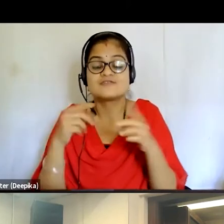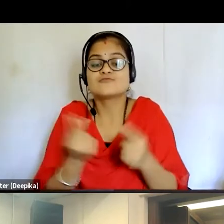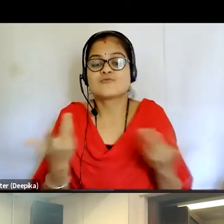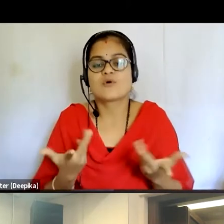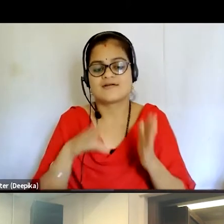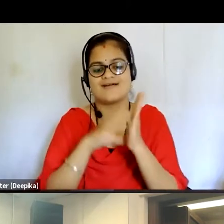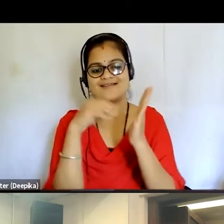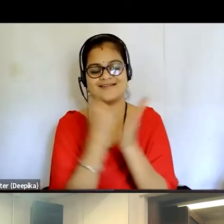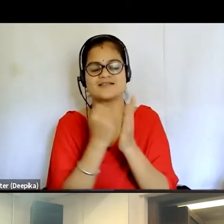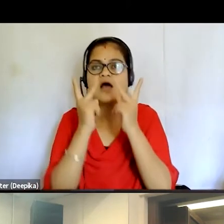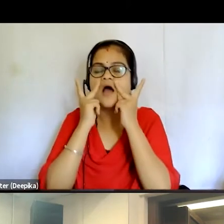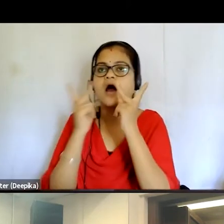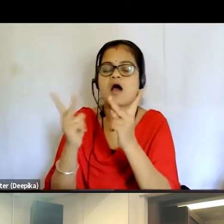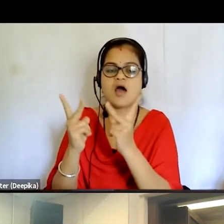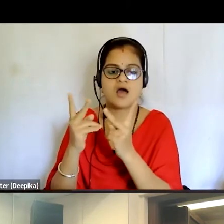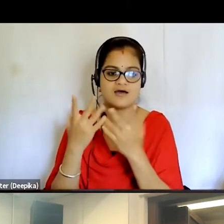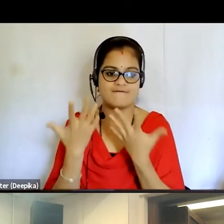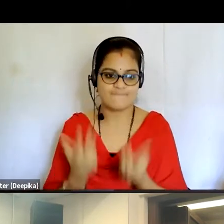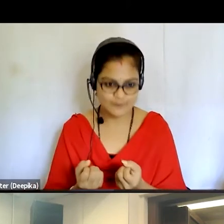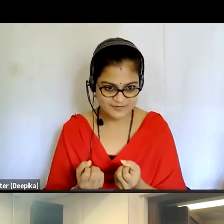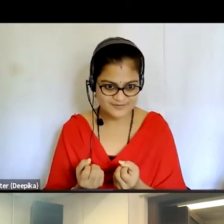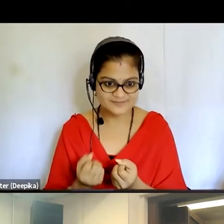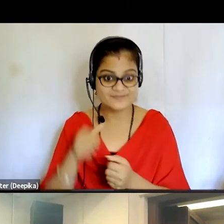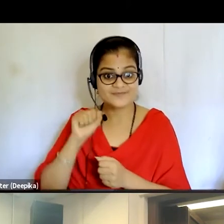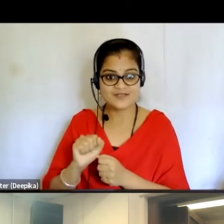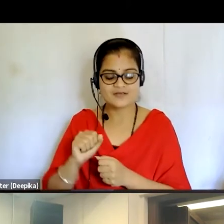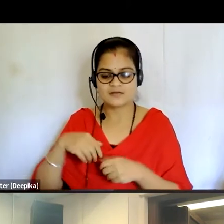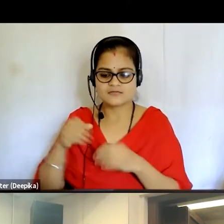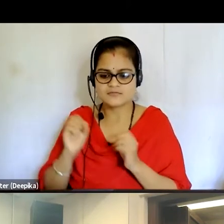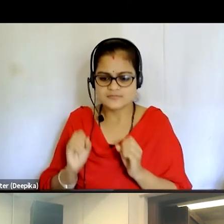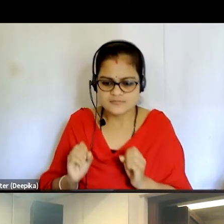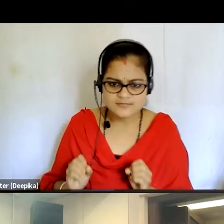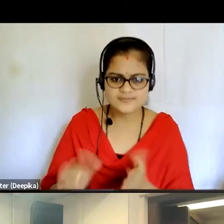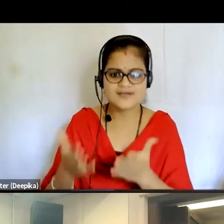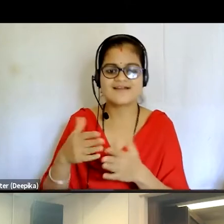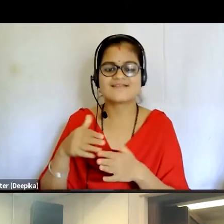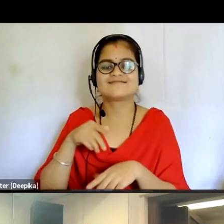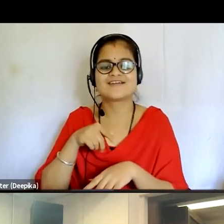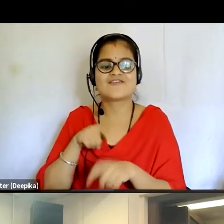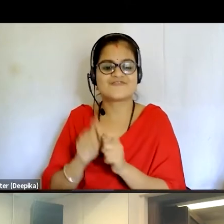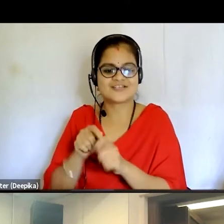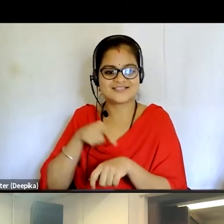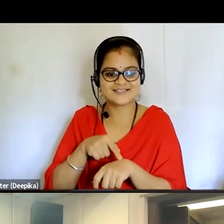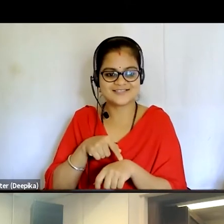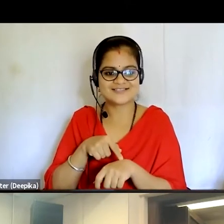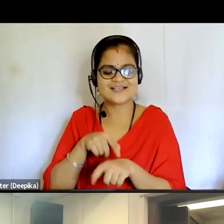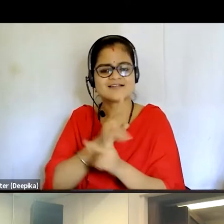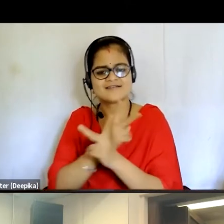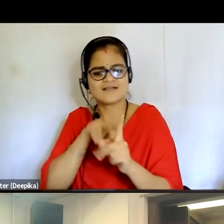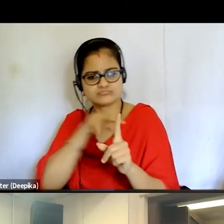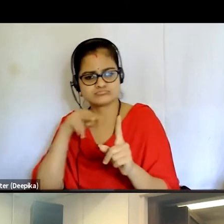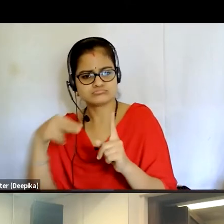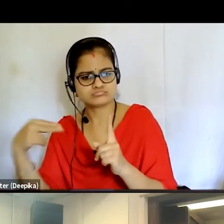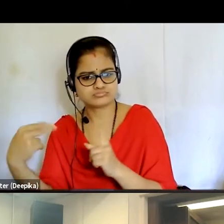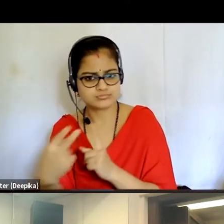or the visual identity. And our journey really started where we said, can we add a sonic dimension, not just